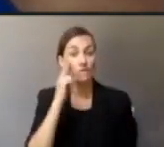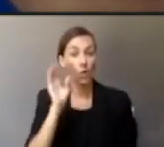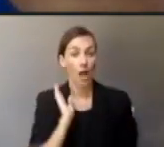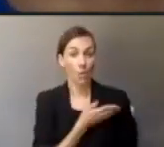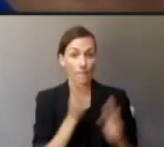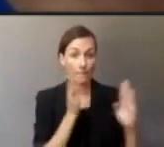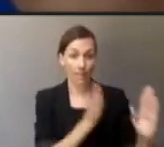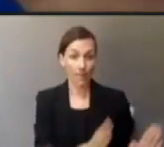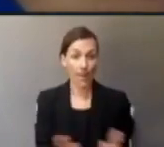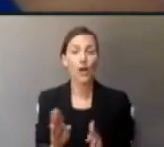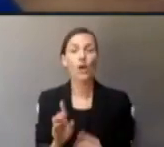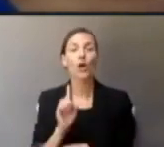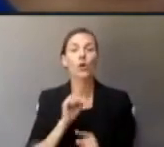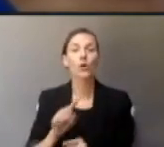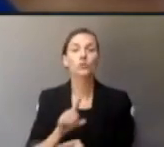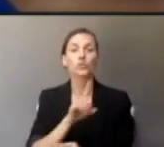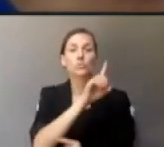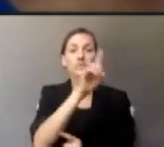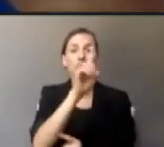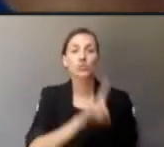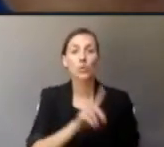to